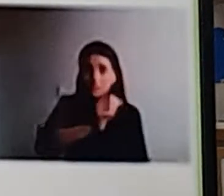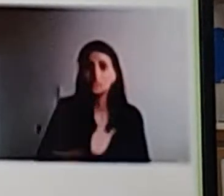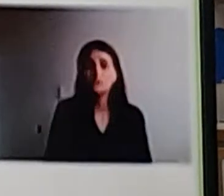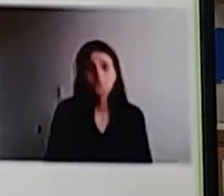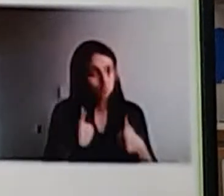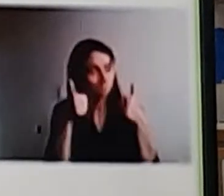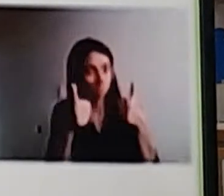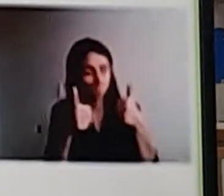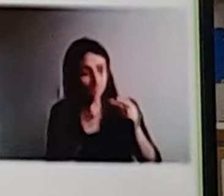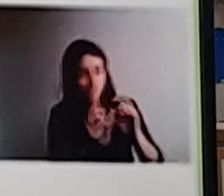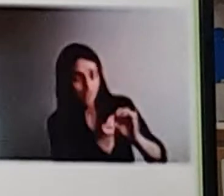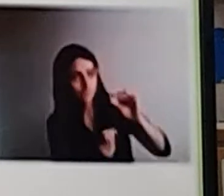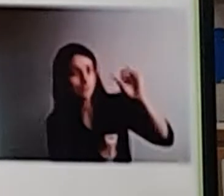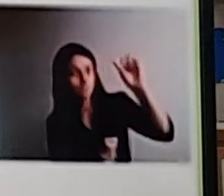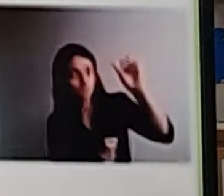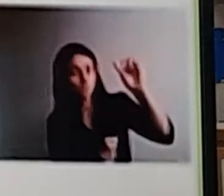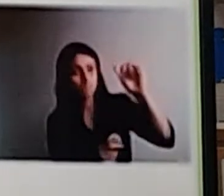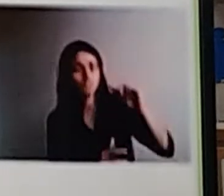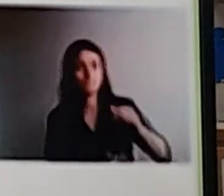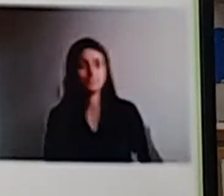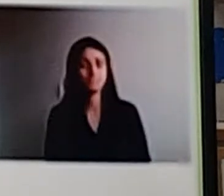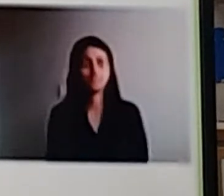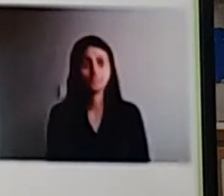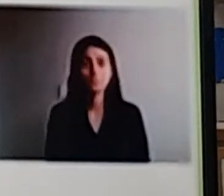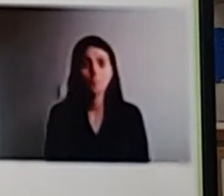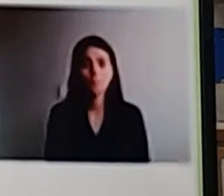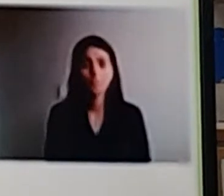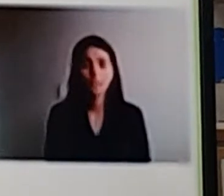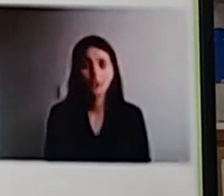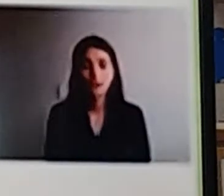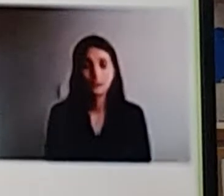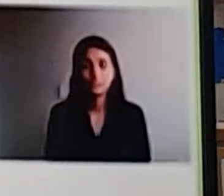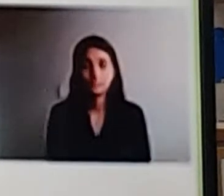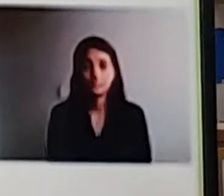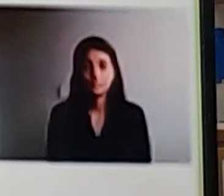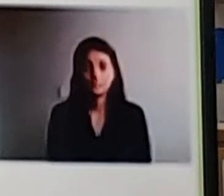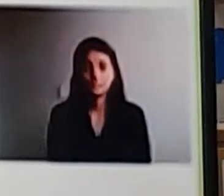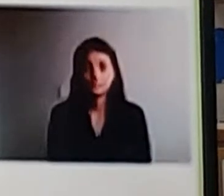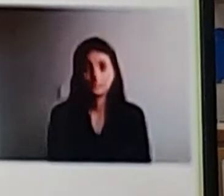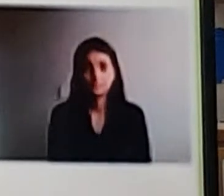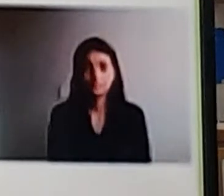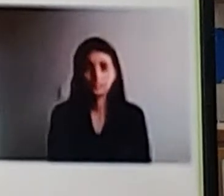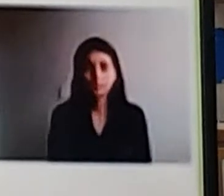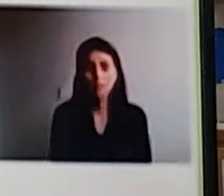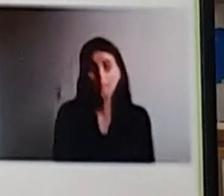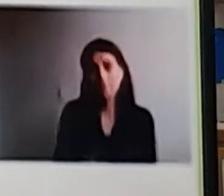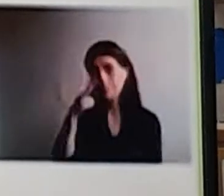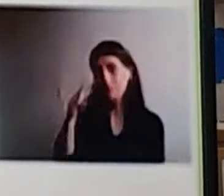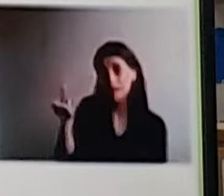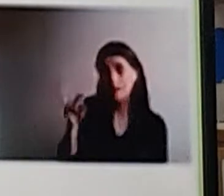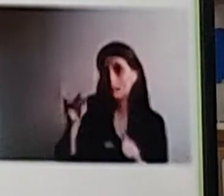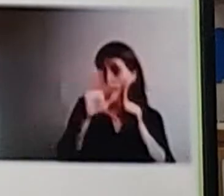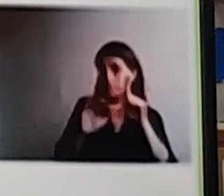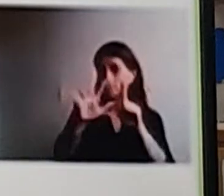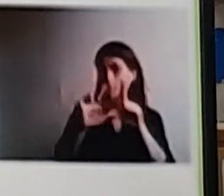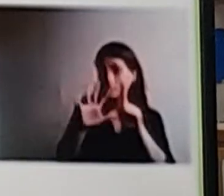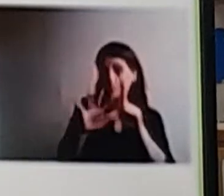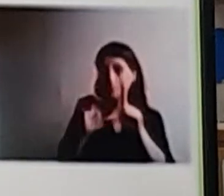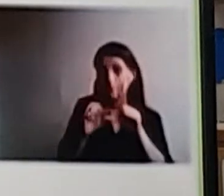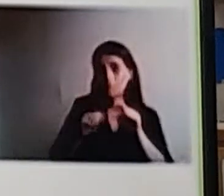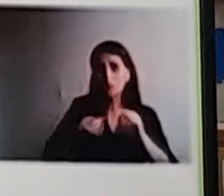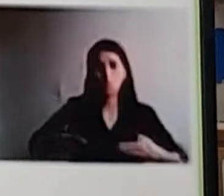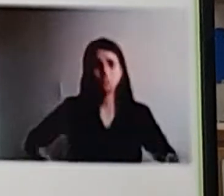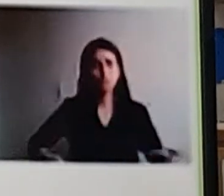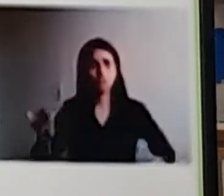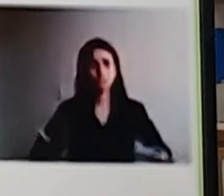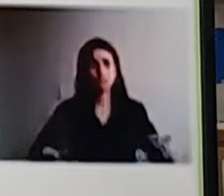Here we have to go to a shop or a market, and we can see the corridor of this shop. Inside corridor should be